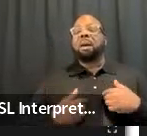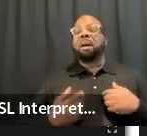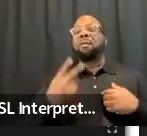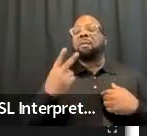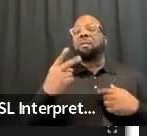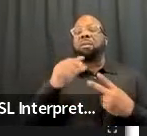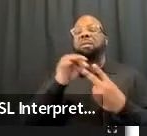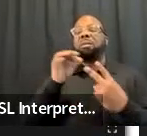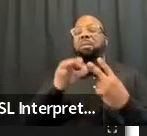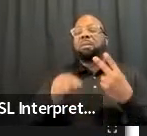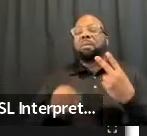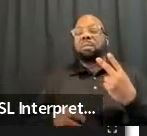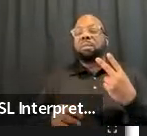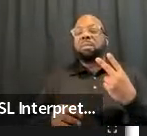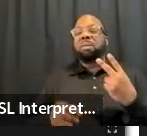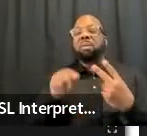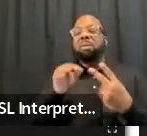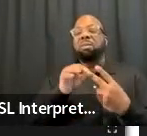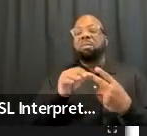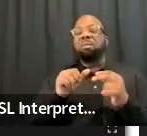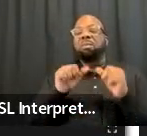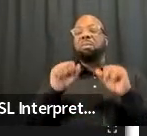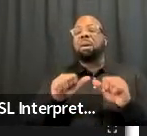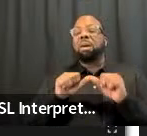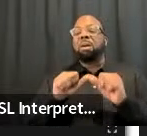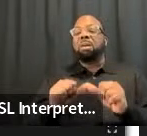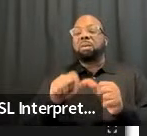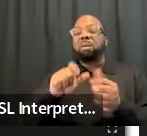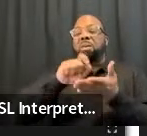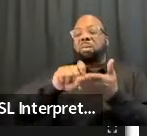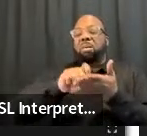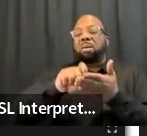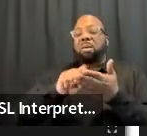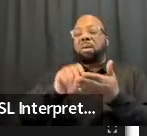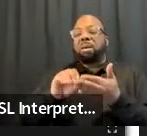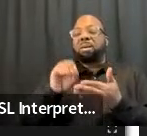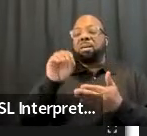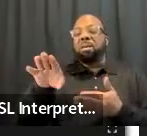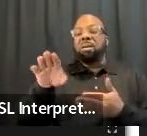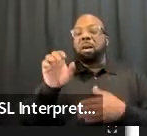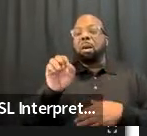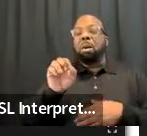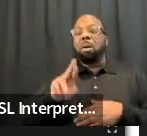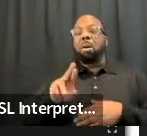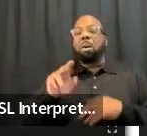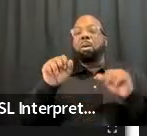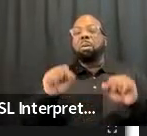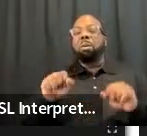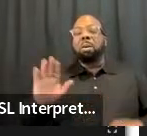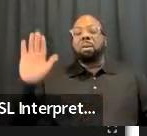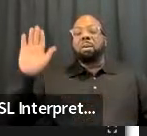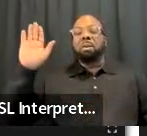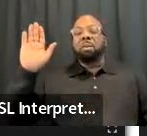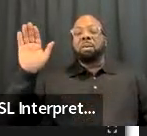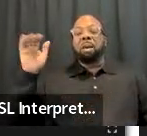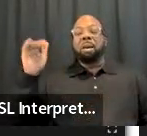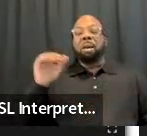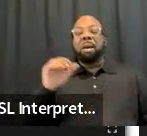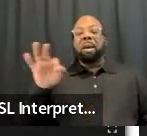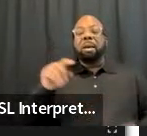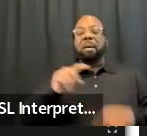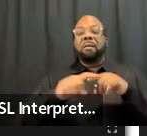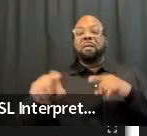You can continue submitting written questions, or you can raise your hand. If you are phoning in,